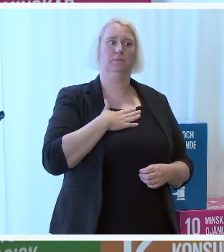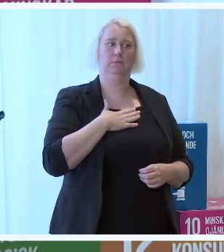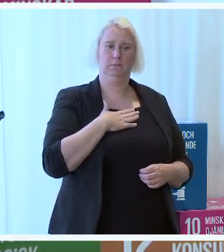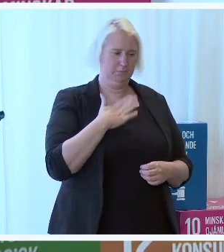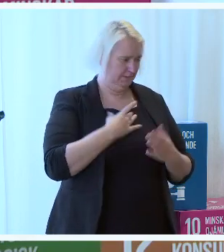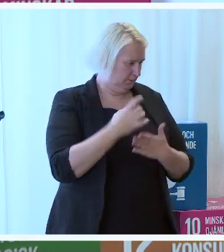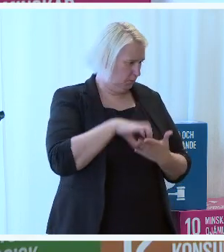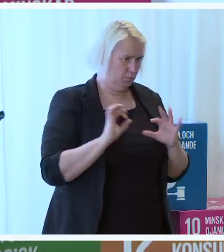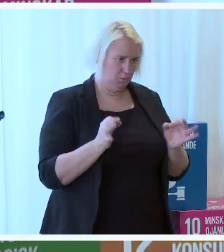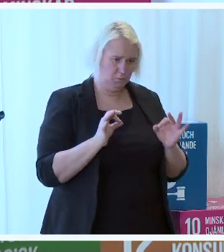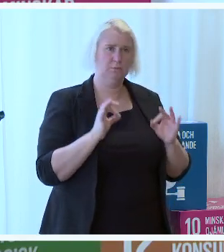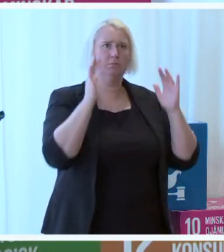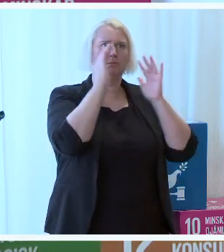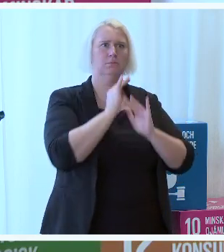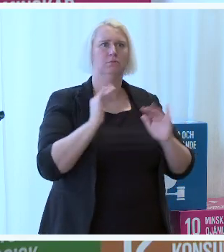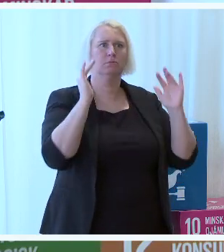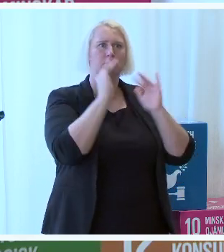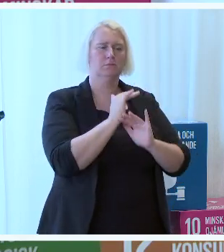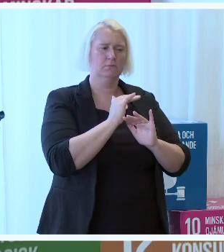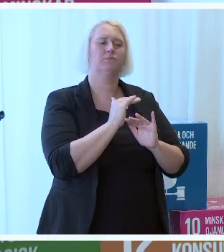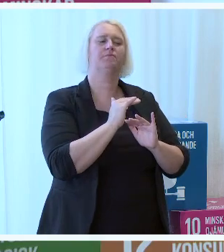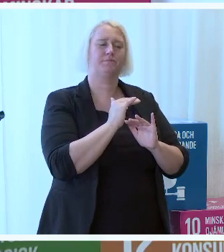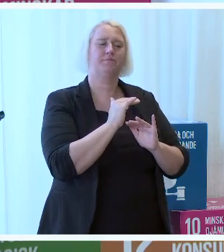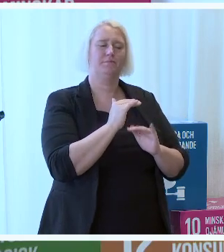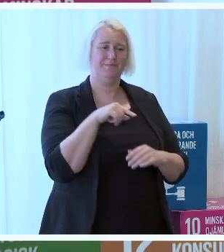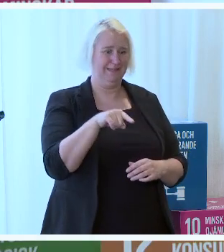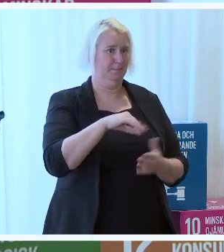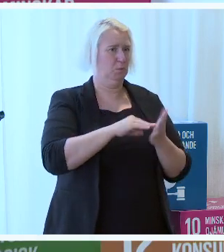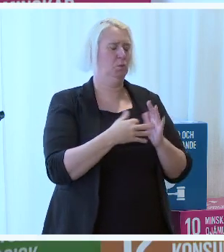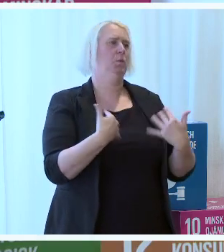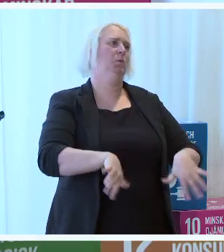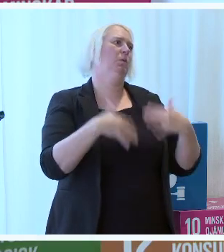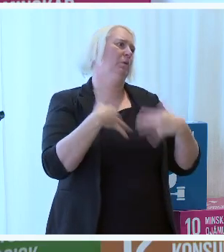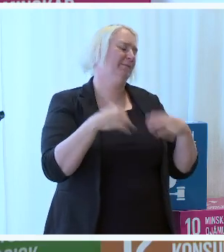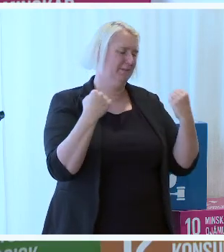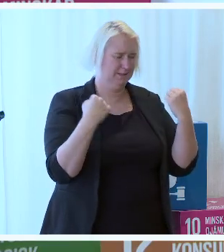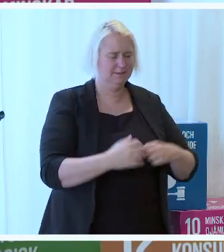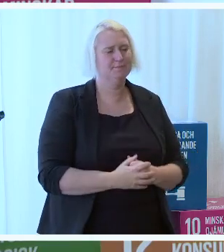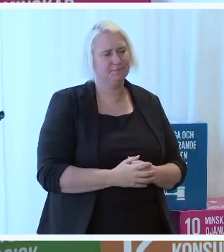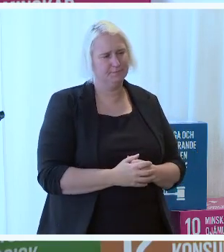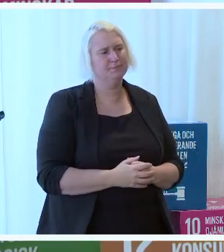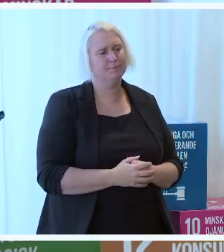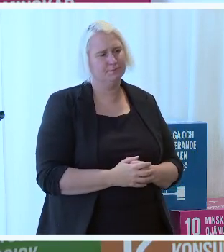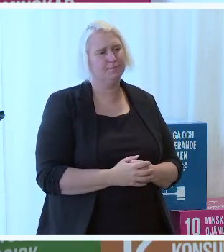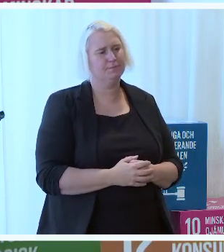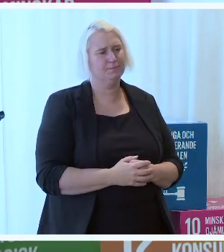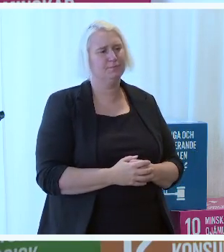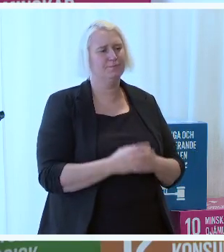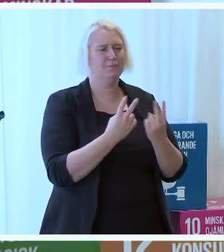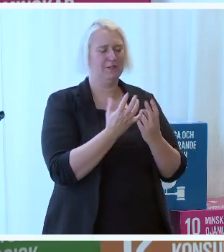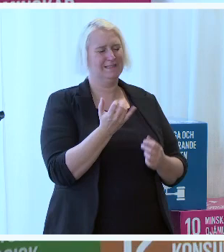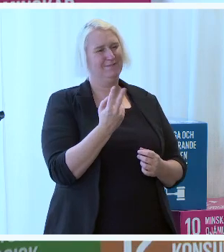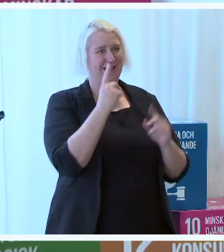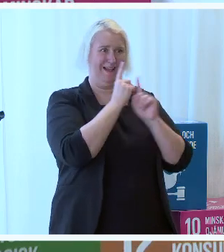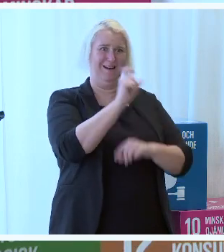and rights-based projects are very important because it makes civilians to hold their duty